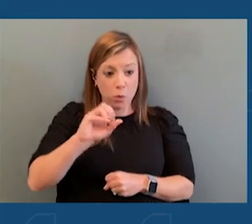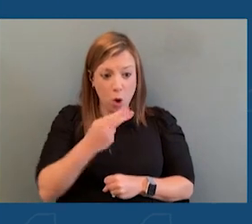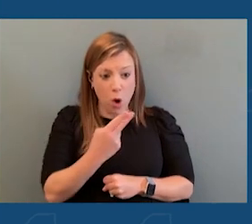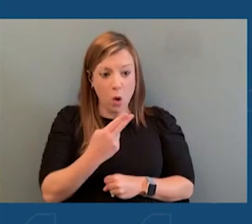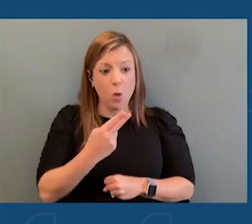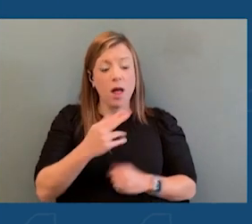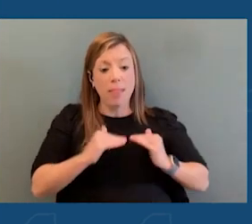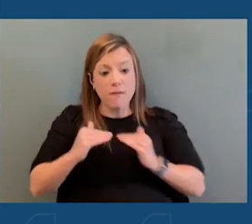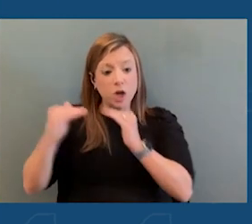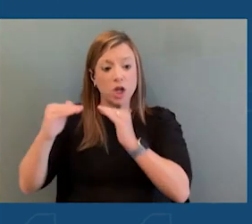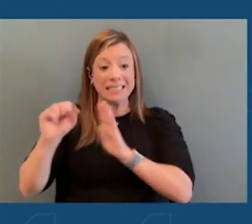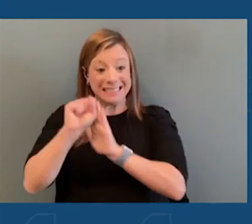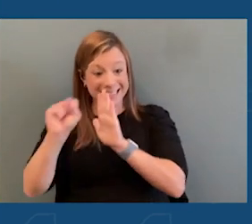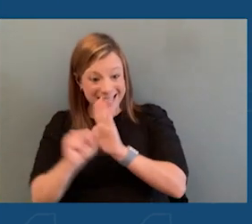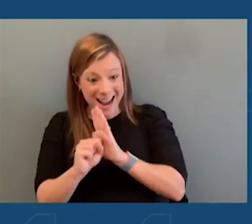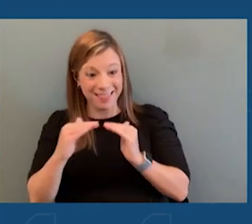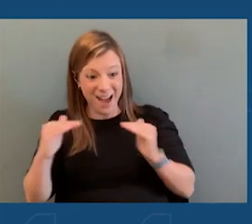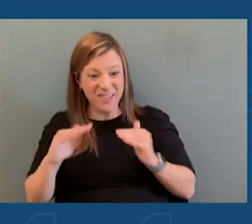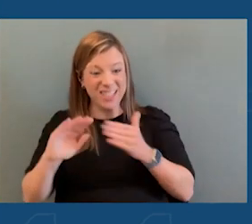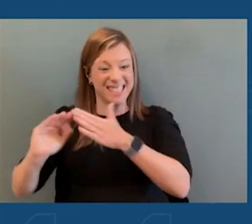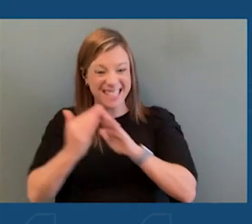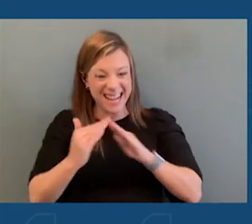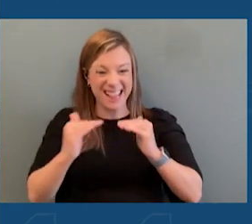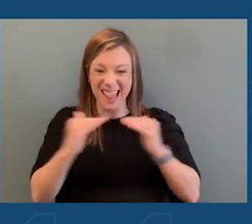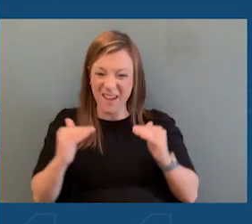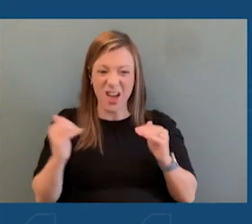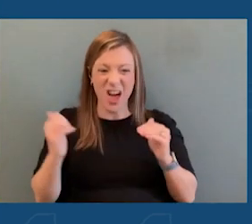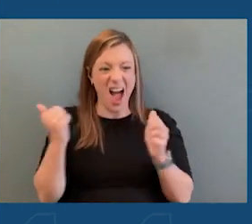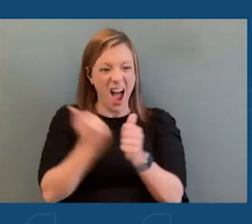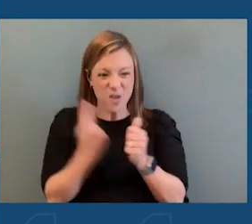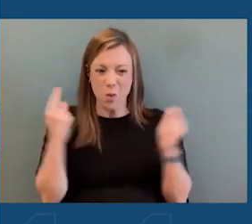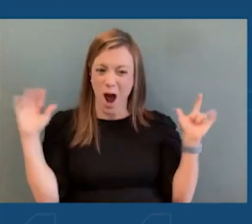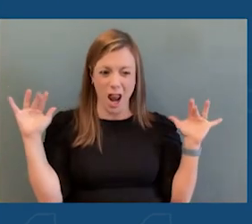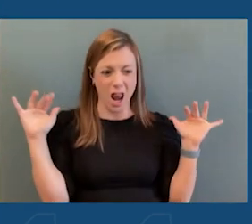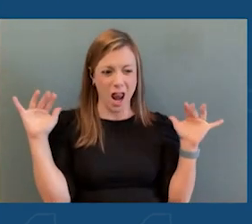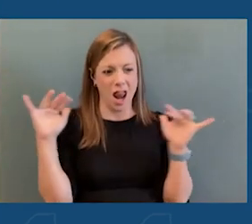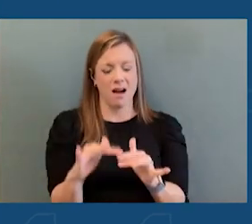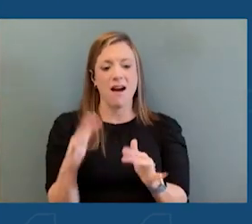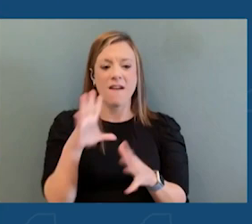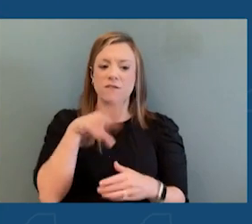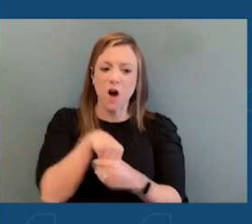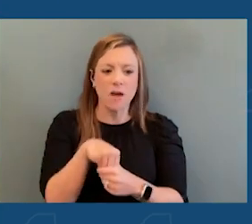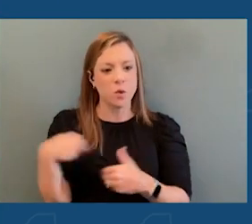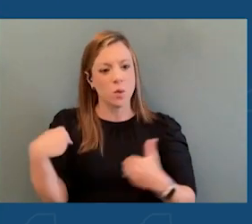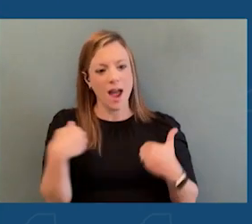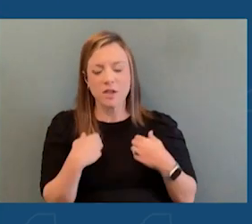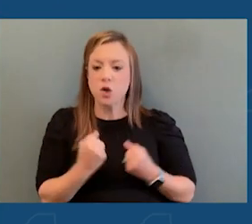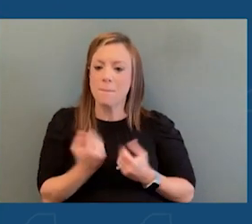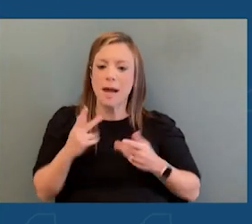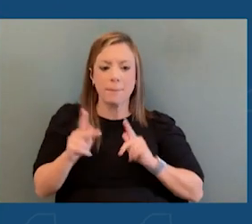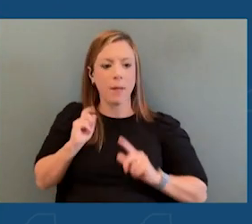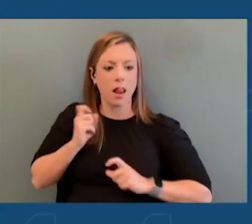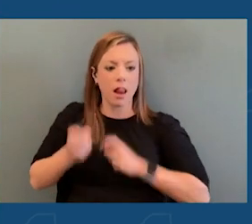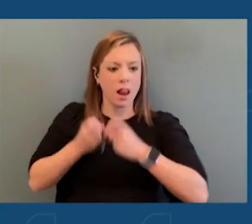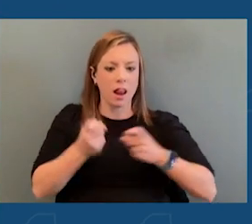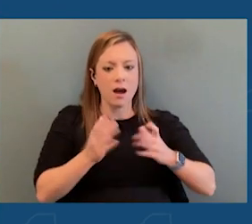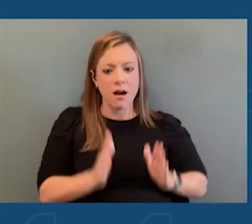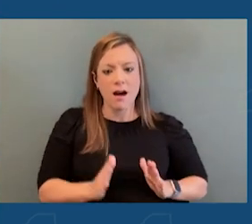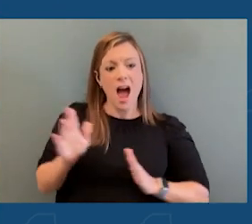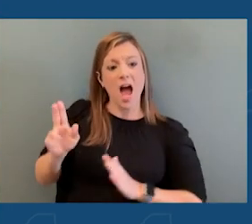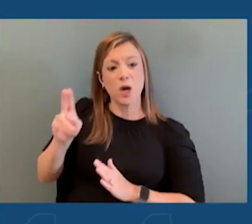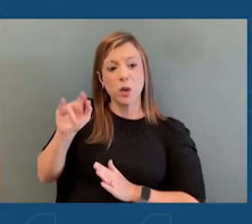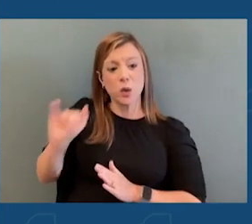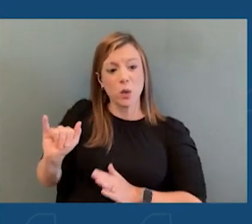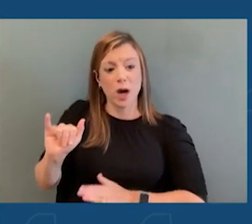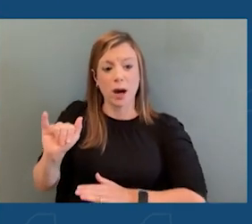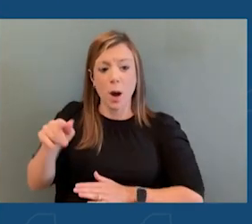level. We've got unbelievable philanthropists, and another shout out to New York Presbyterian for their support. The Miranda family,